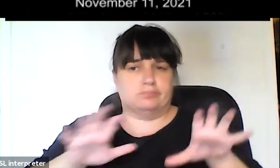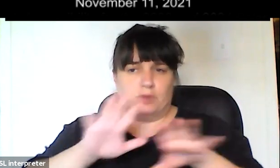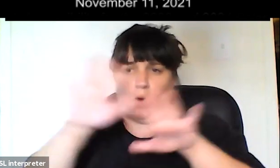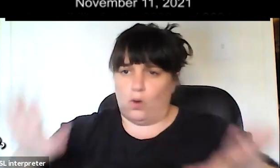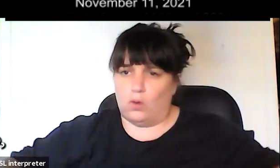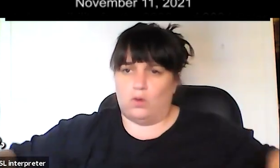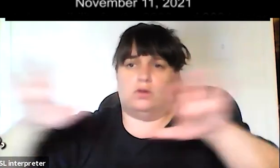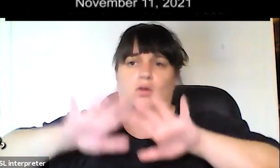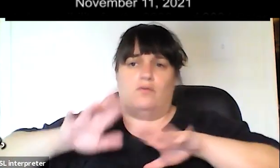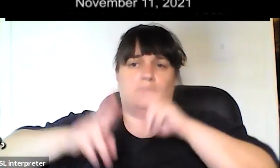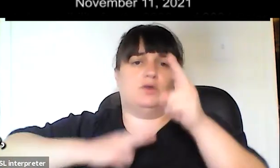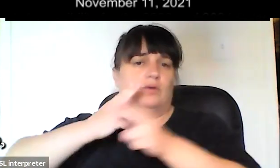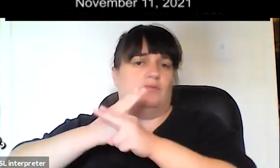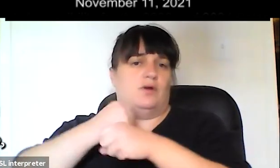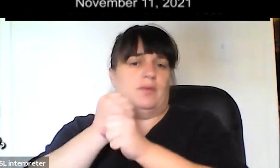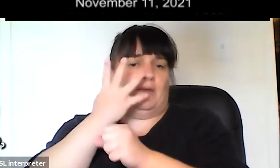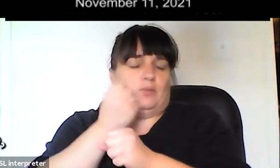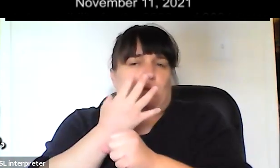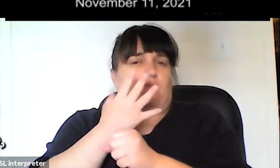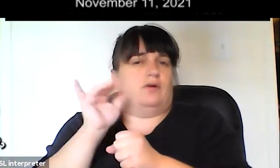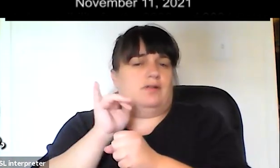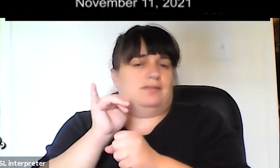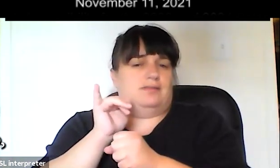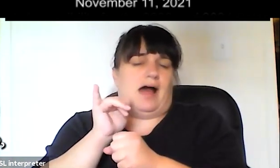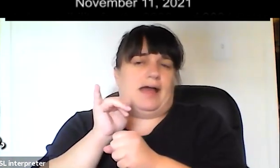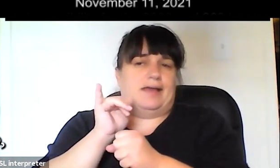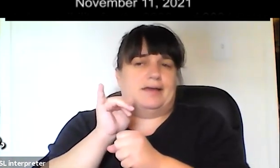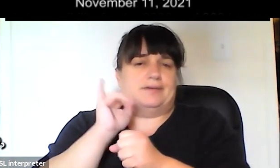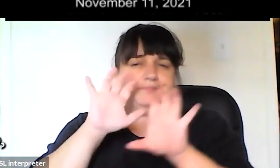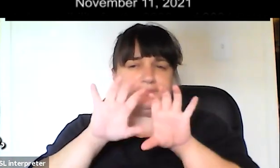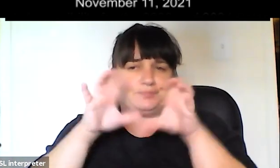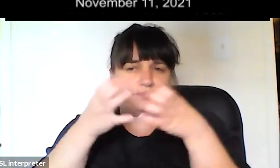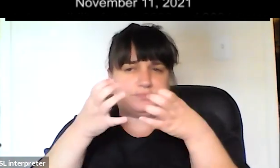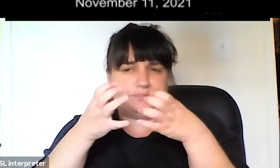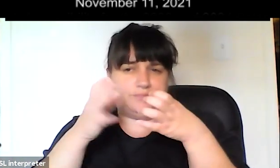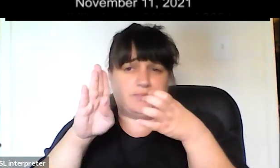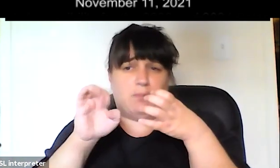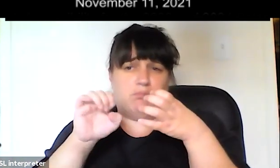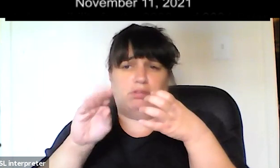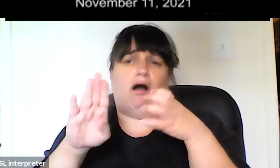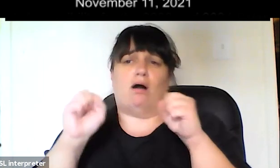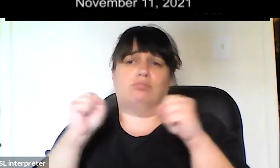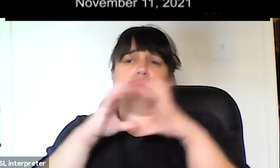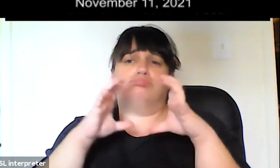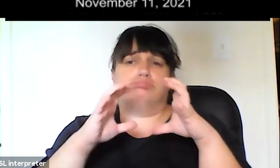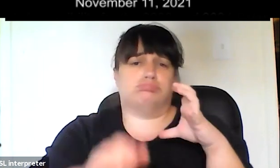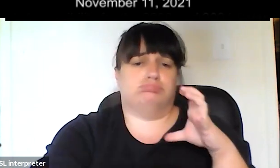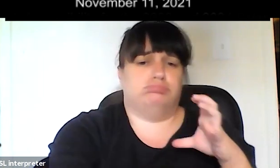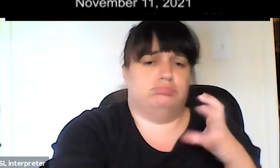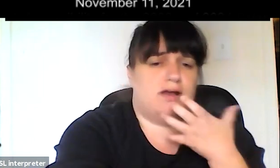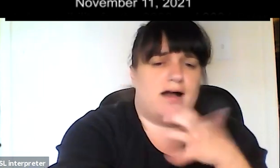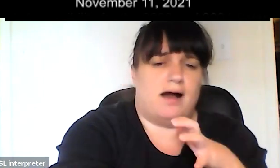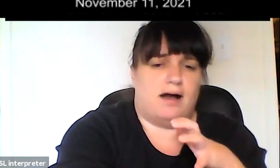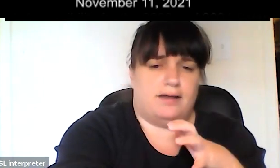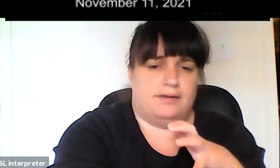universe, and created this beautiful sort of spherical blob, if you will, of this hot gas